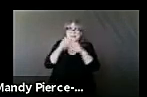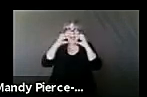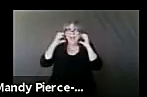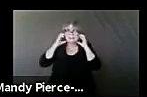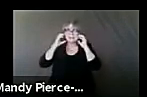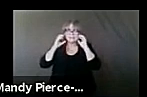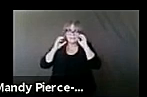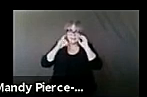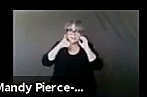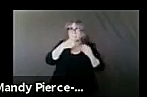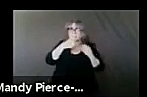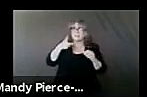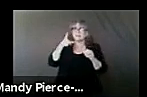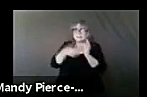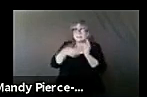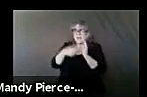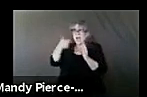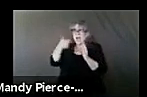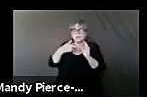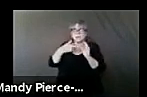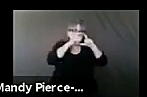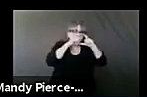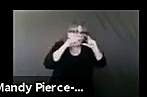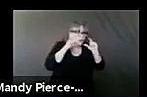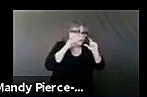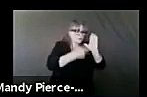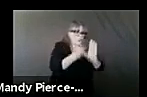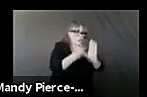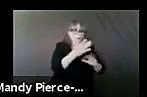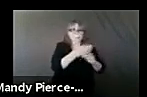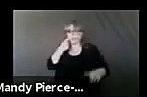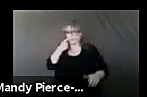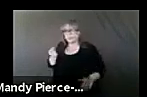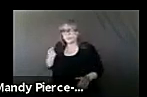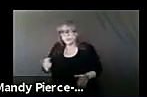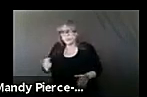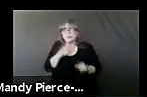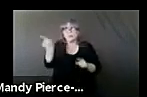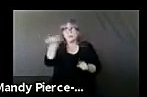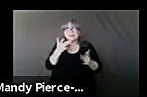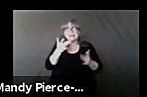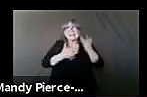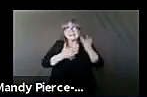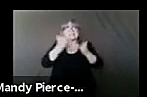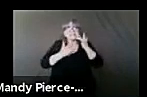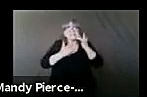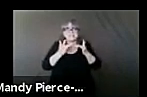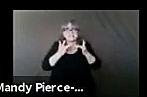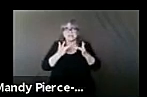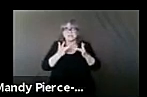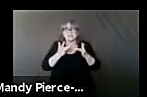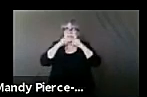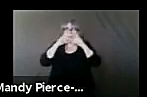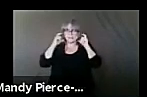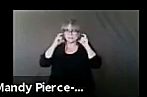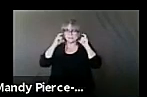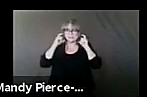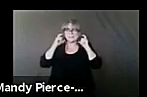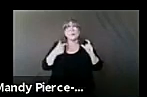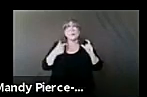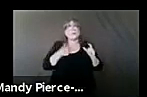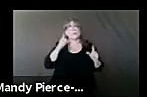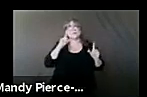of this, we will be enacting crisis standards of care, particularly for personal protective equipment, in the